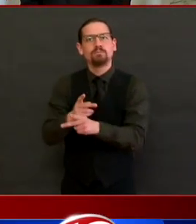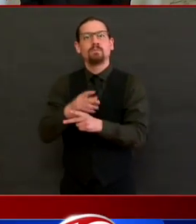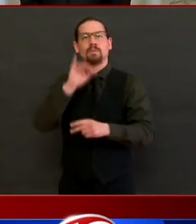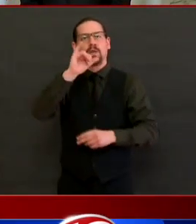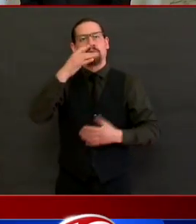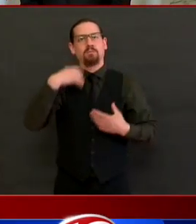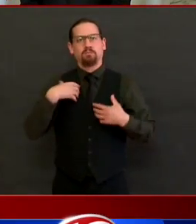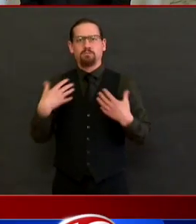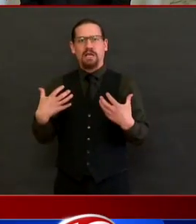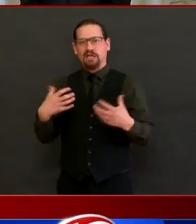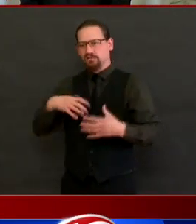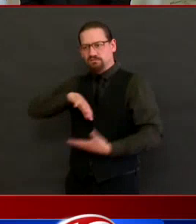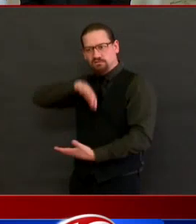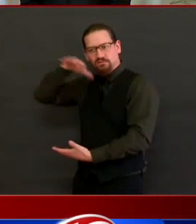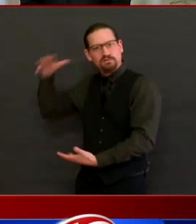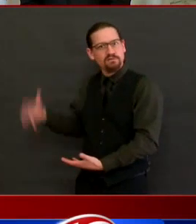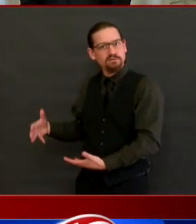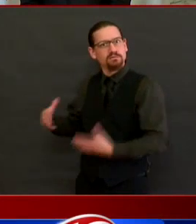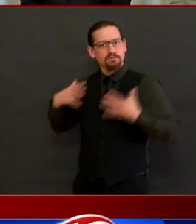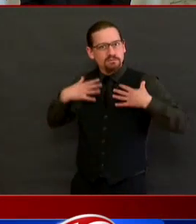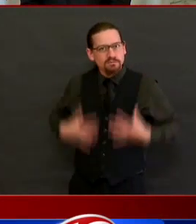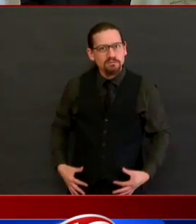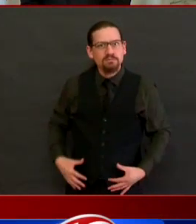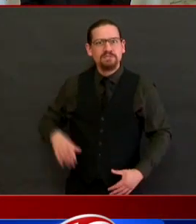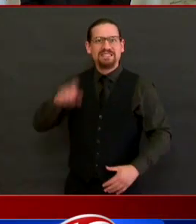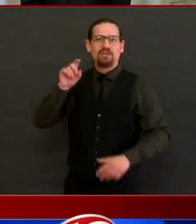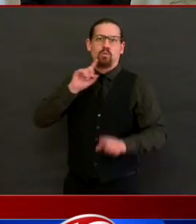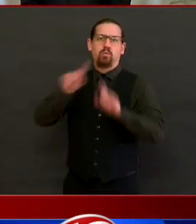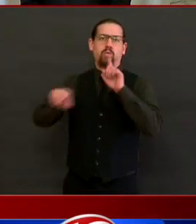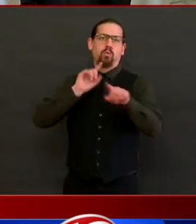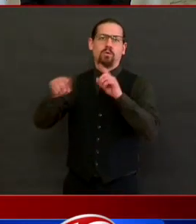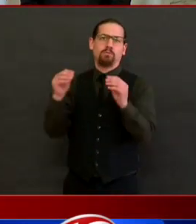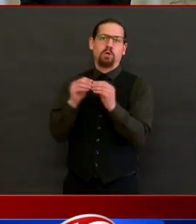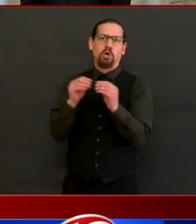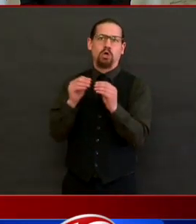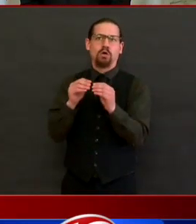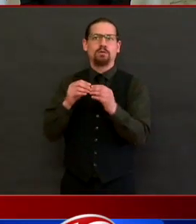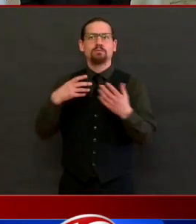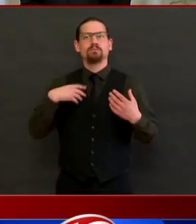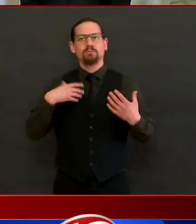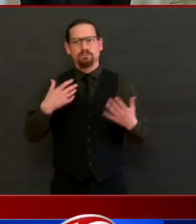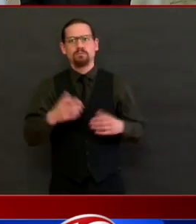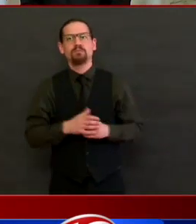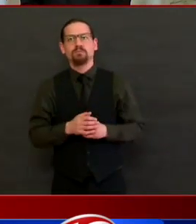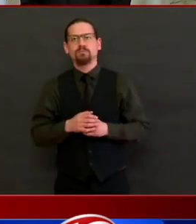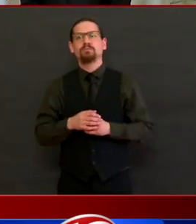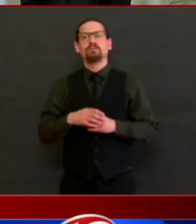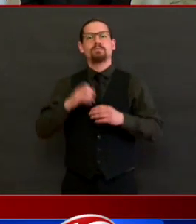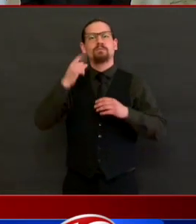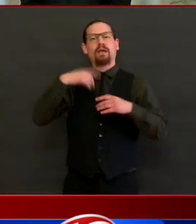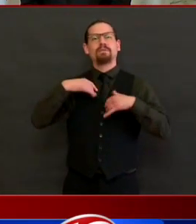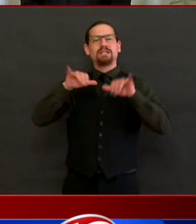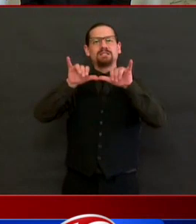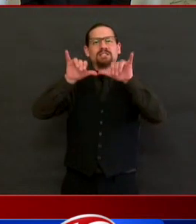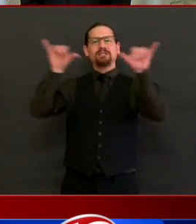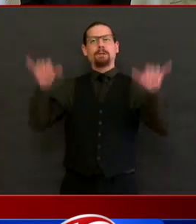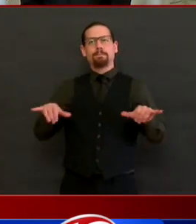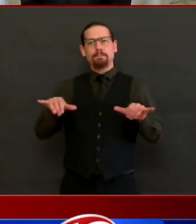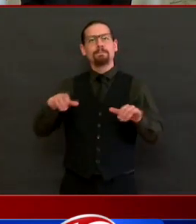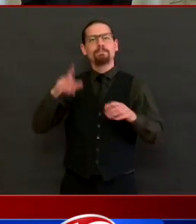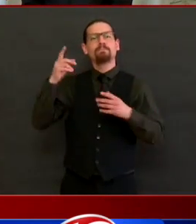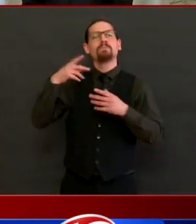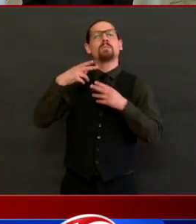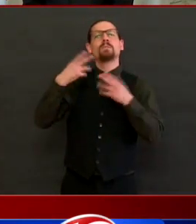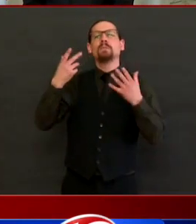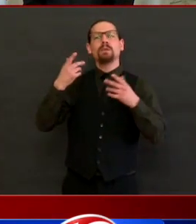We're getting the Battelle system soon, which allows us to sanitize masks at tens of thousands at a